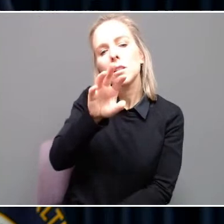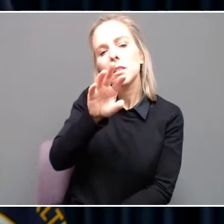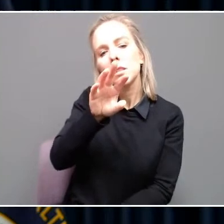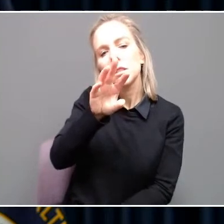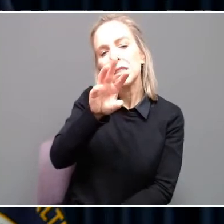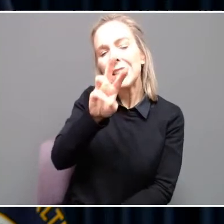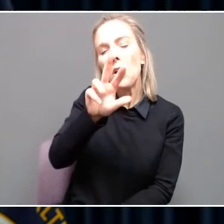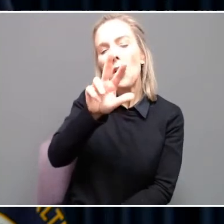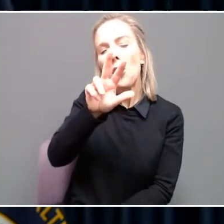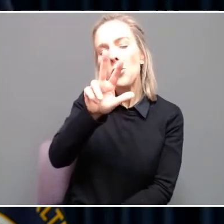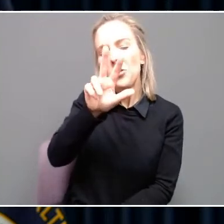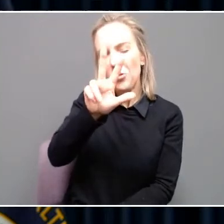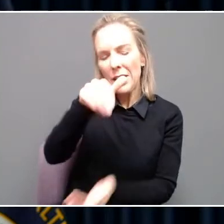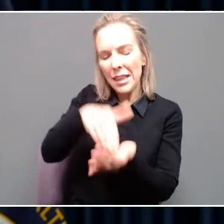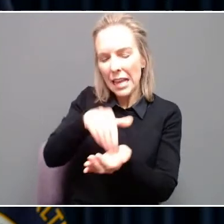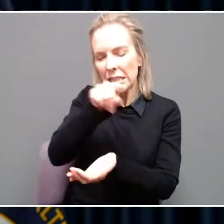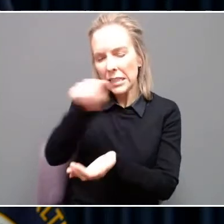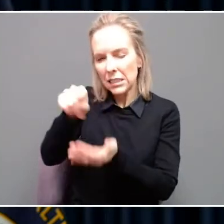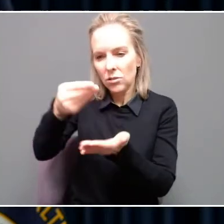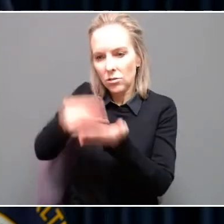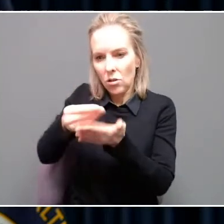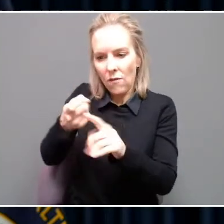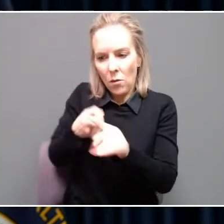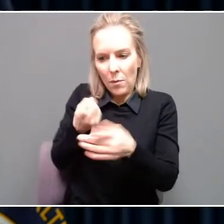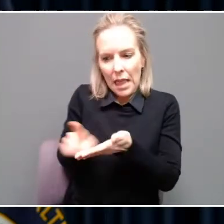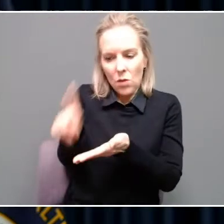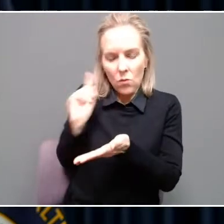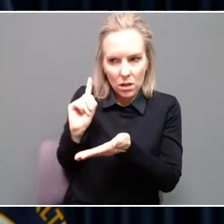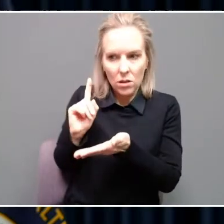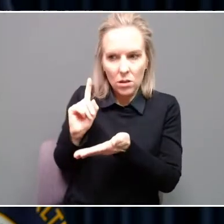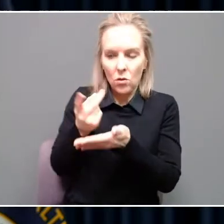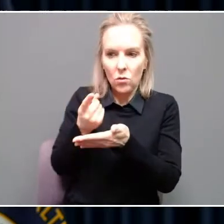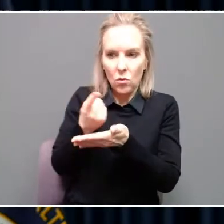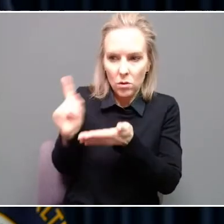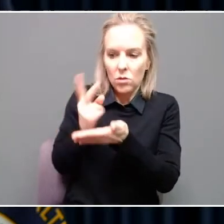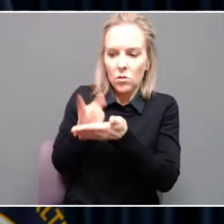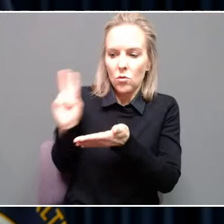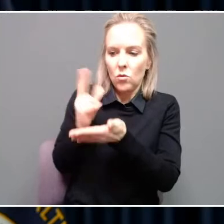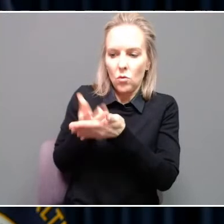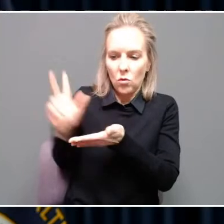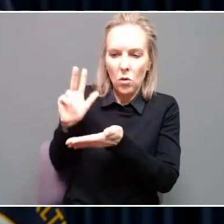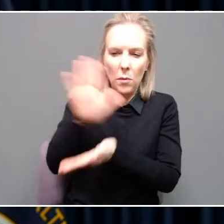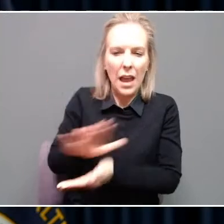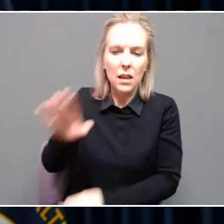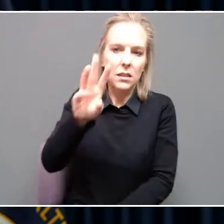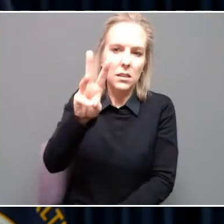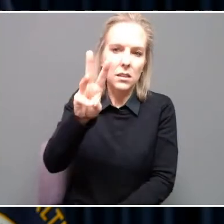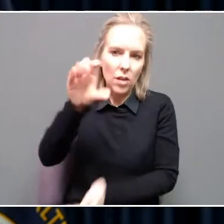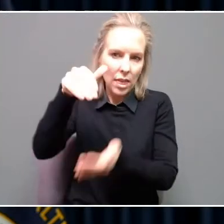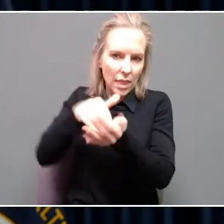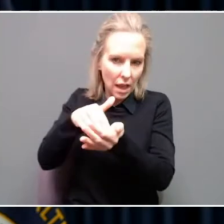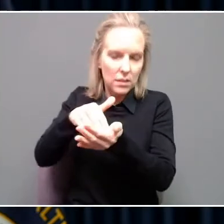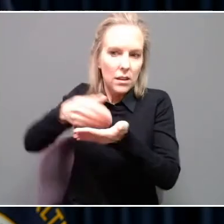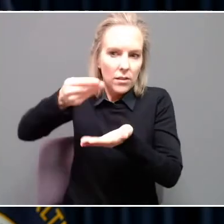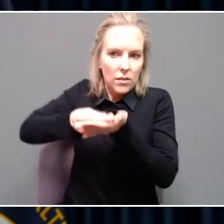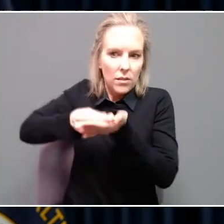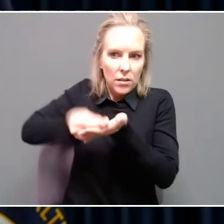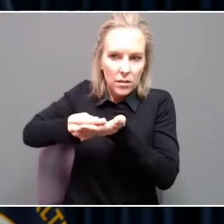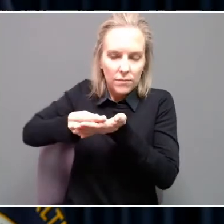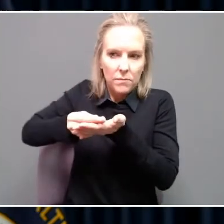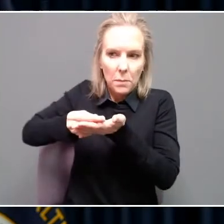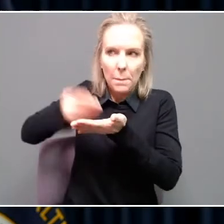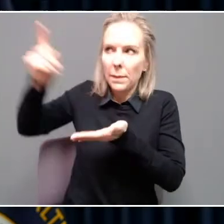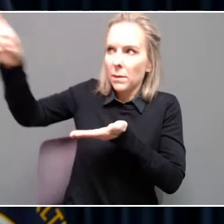$628,613 from last week. Each of the last 3 weeks, there's been at least $600,000 of additional awards provided to FEMA. So